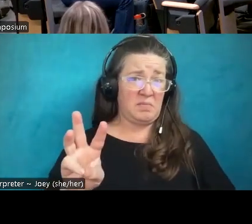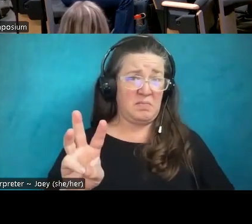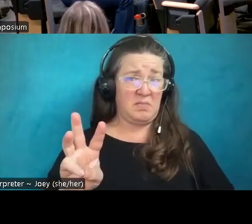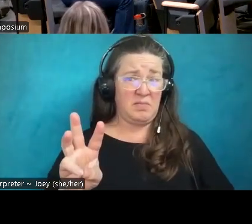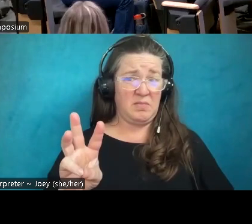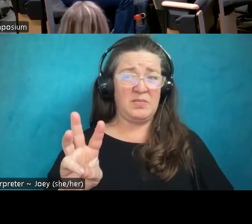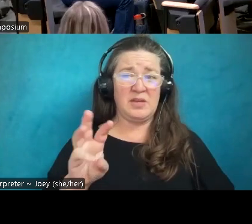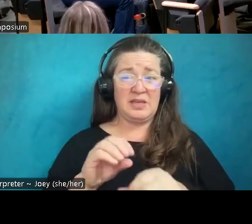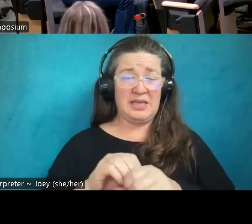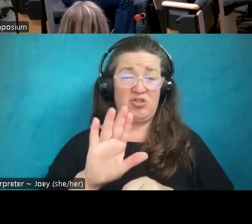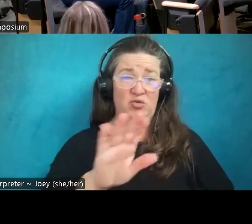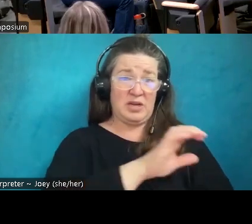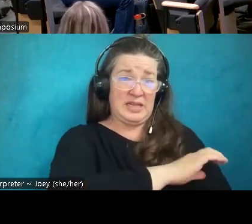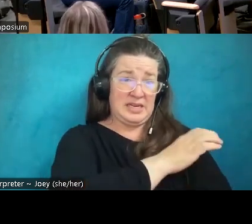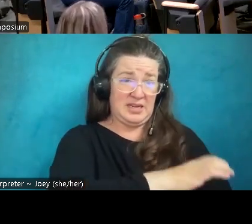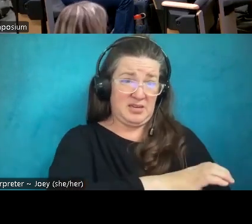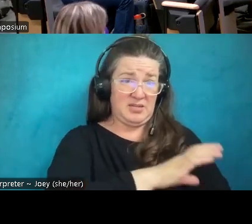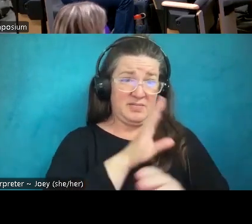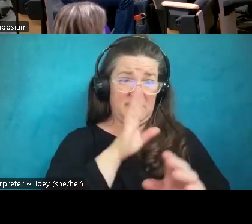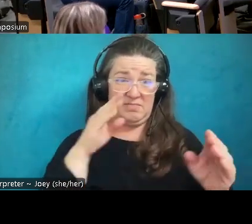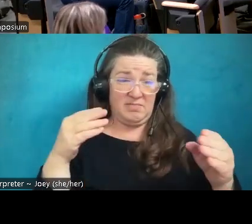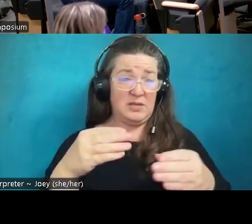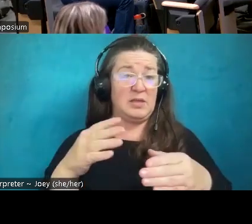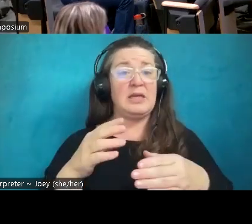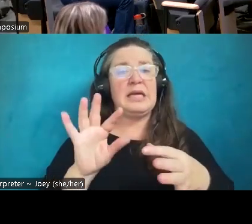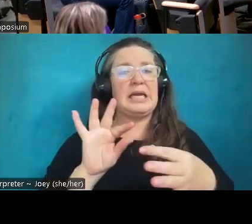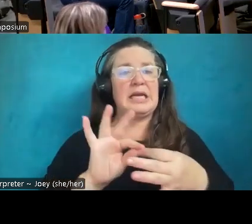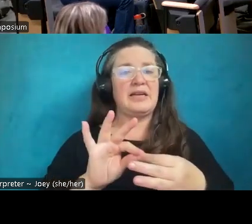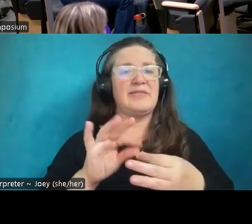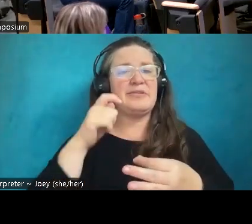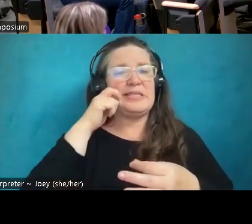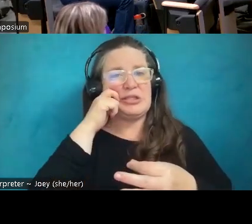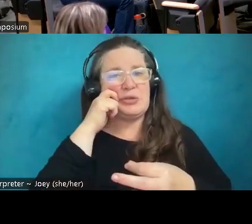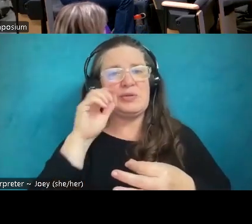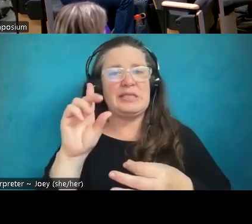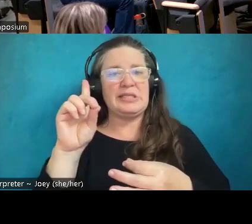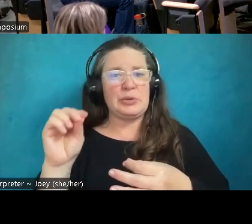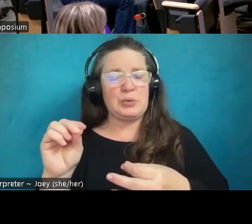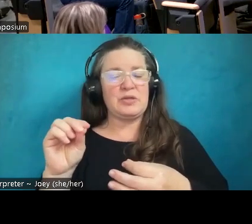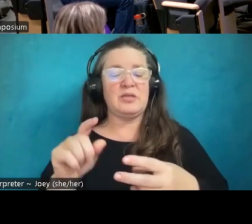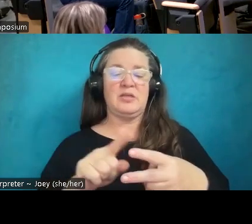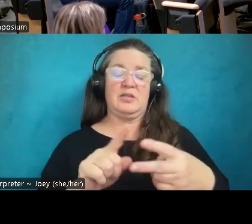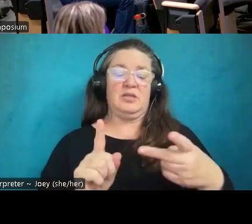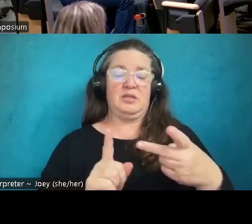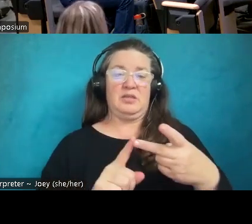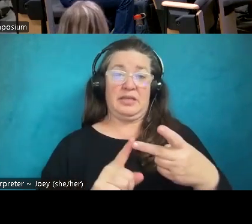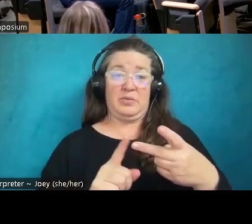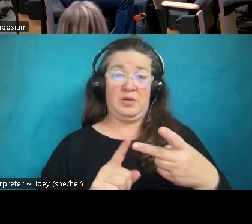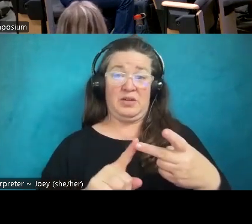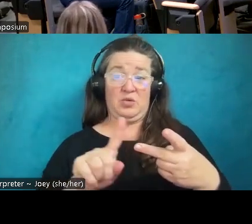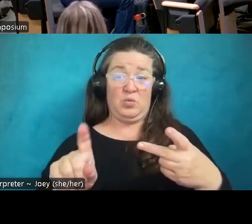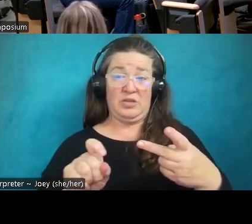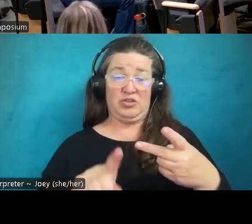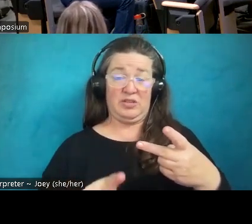your clinic that addresses the connective tissue? The second one, without the connective tissue,